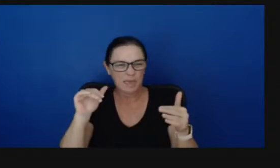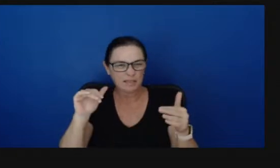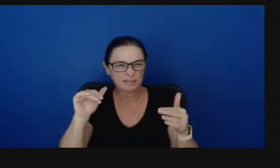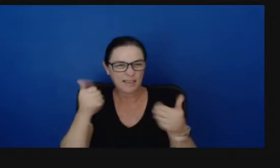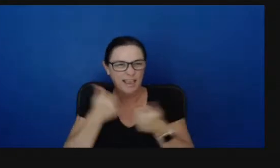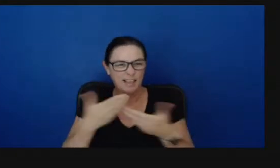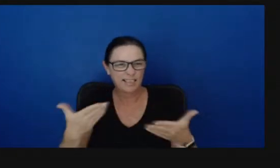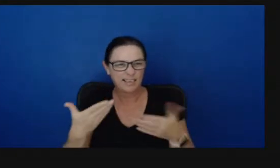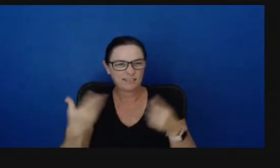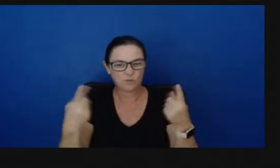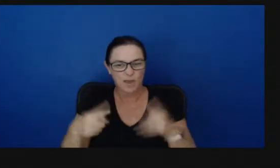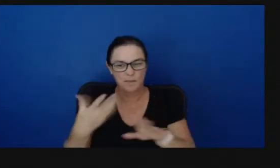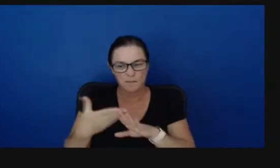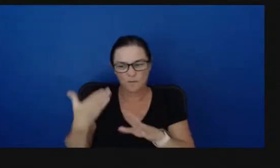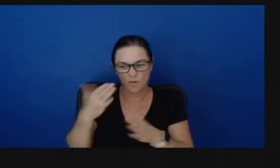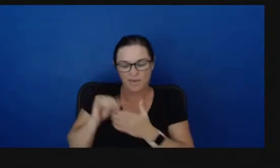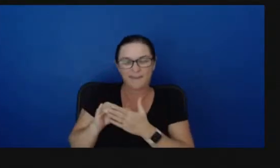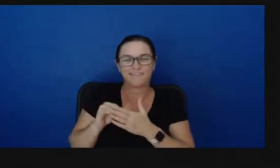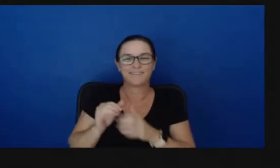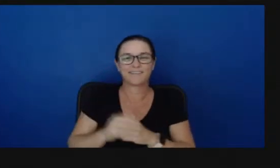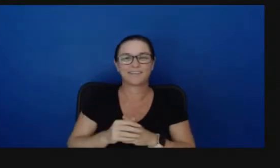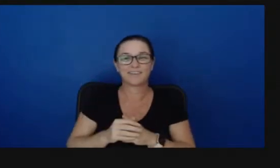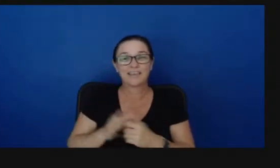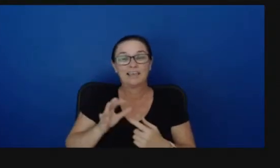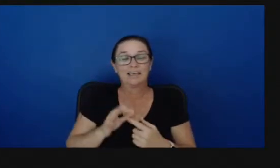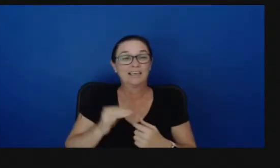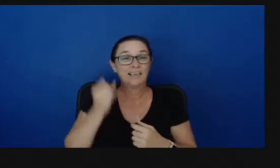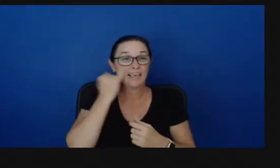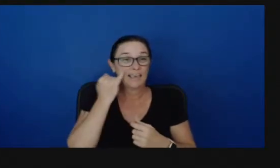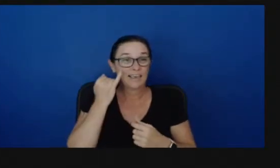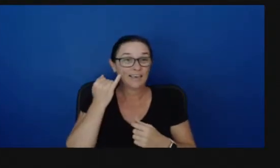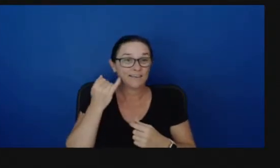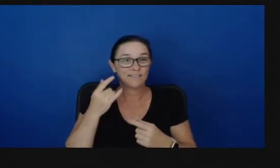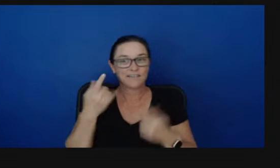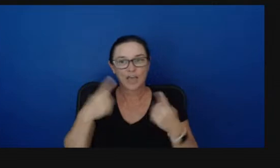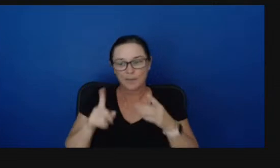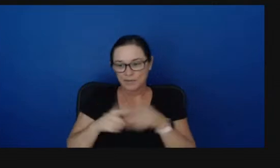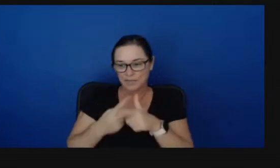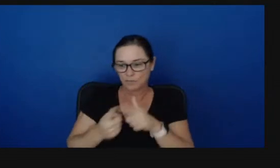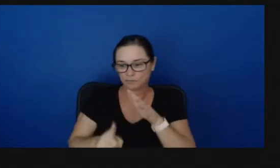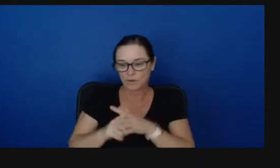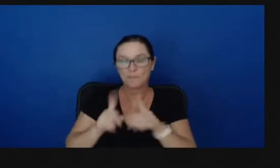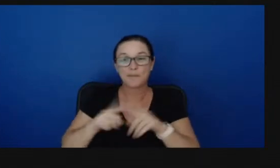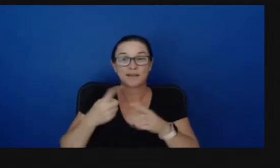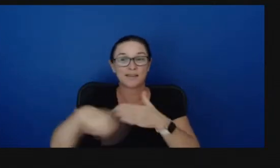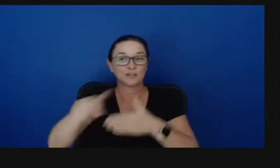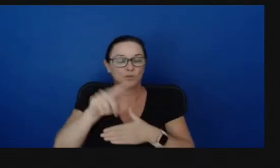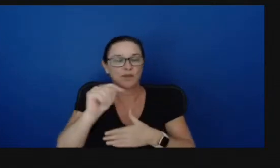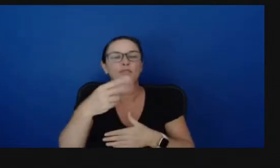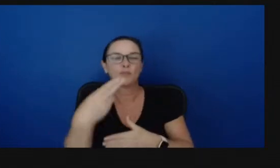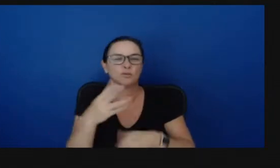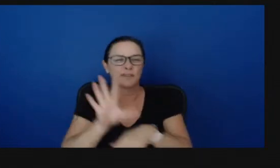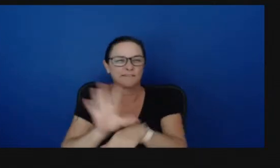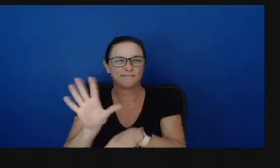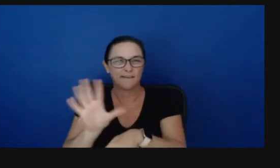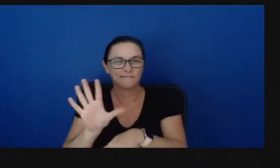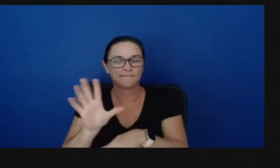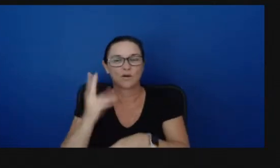before, it could happen. Unless that happens, until next week, Thursday, at our regular time, 5 p.m. Hawaiian time.